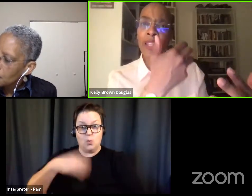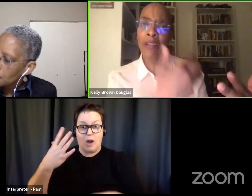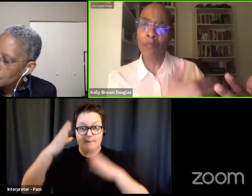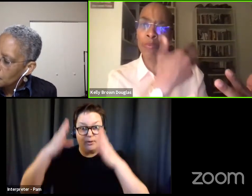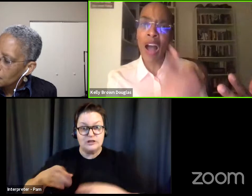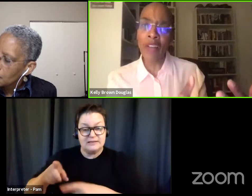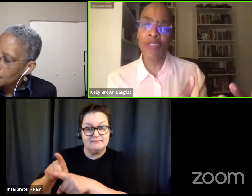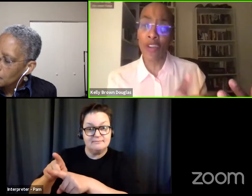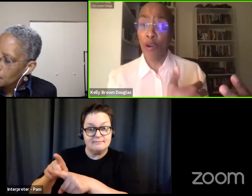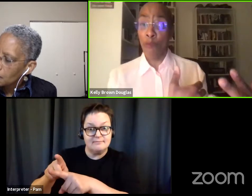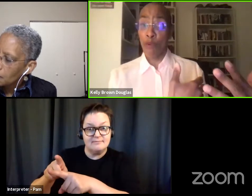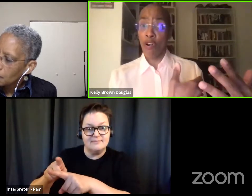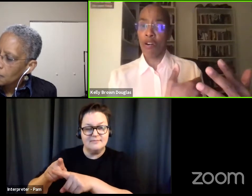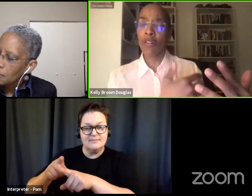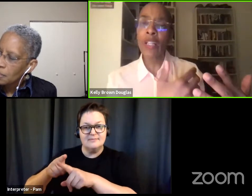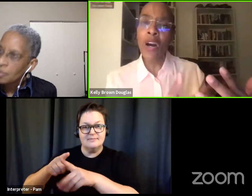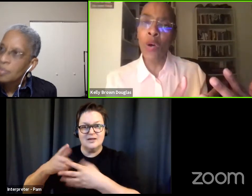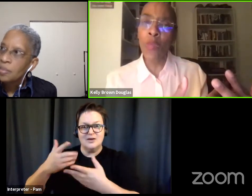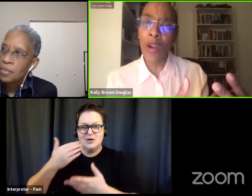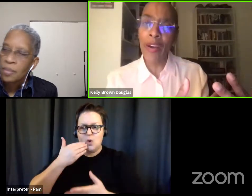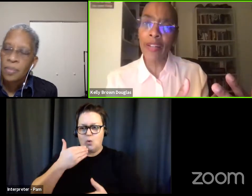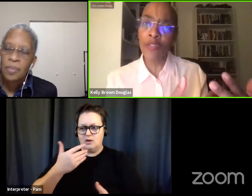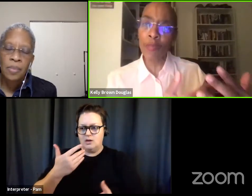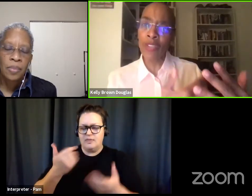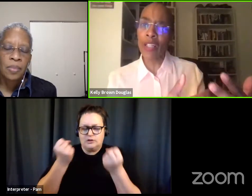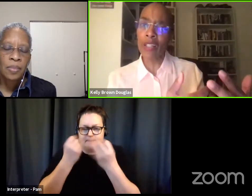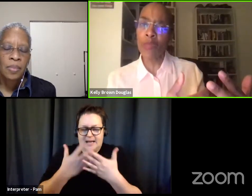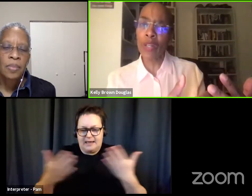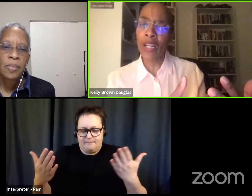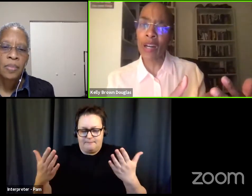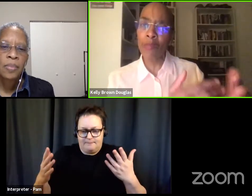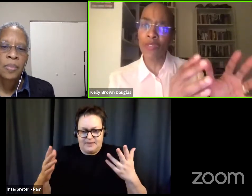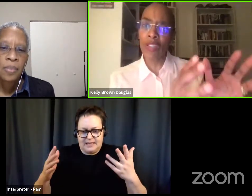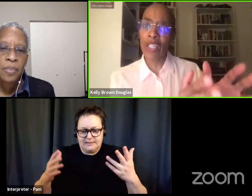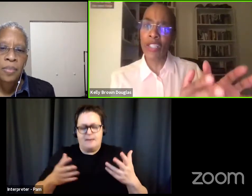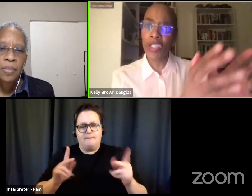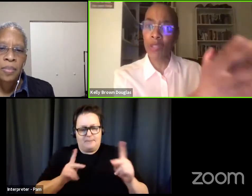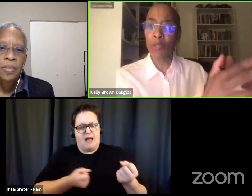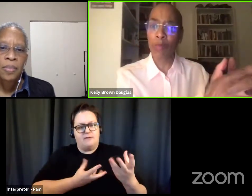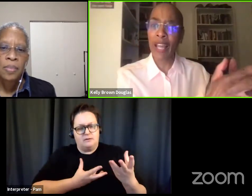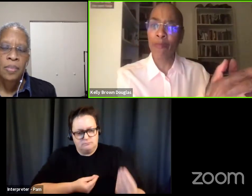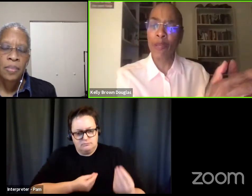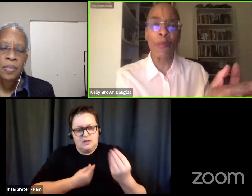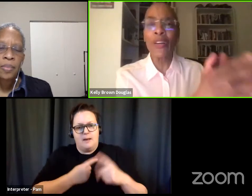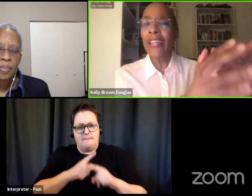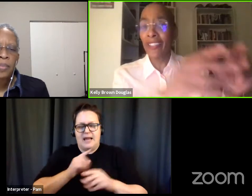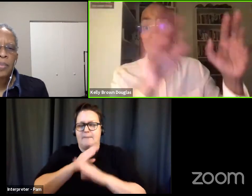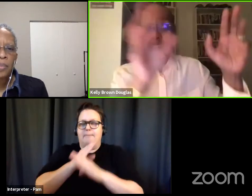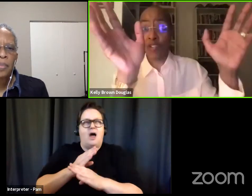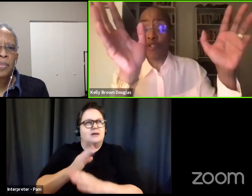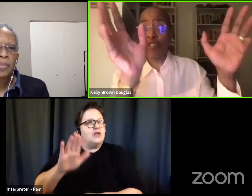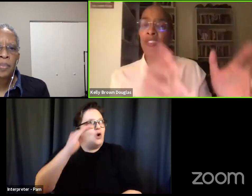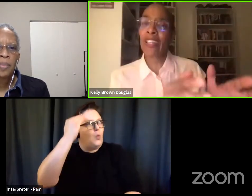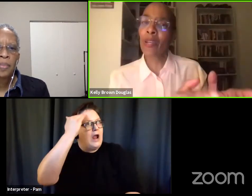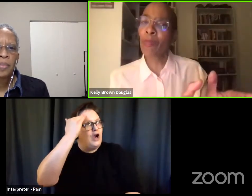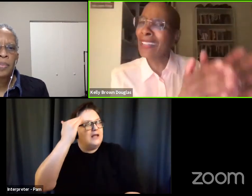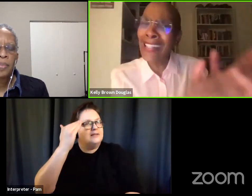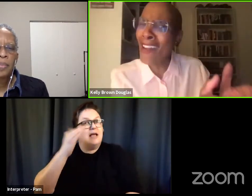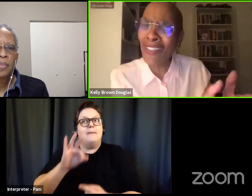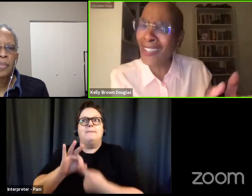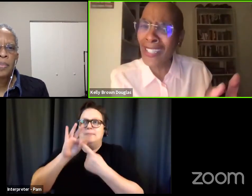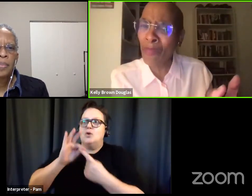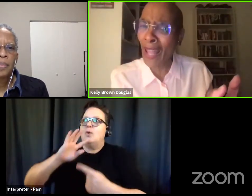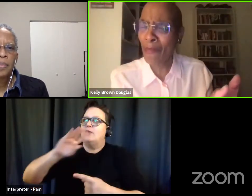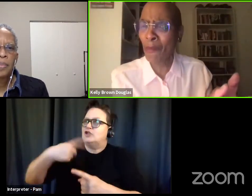about, that blocks their moral awareness, particularly when it comes in relationship to Black people, is this notion of anti-Black.